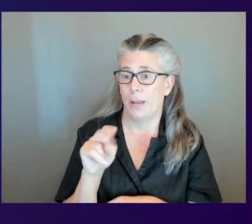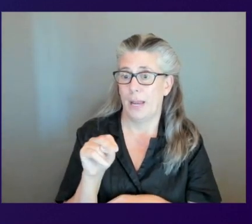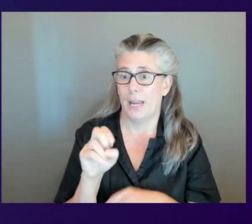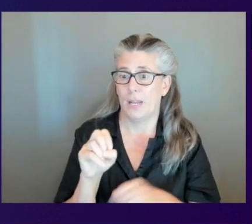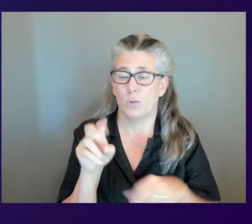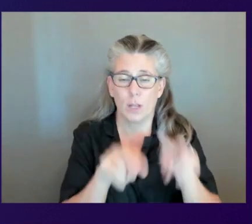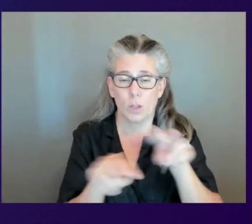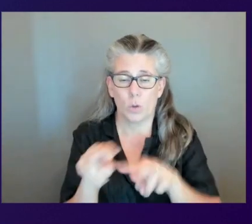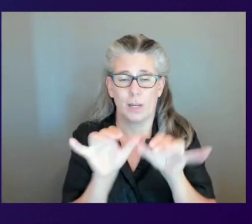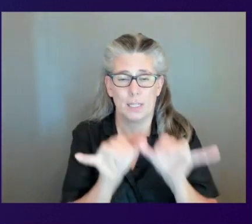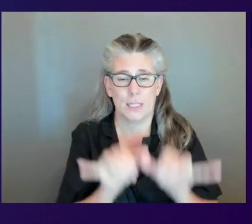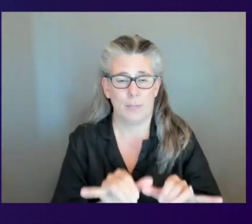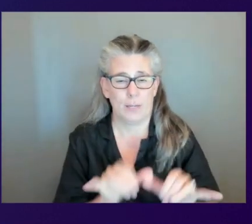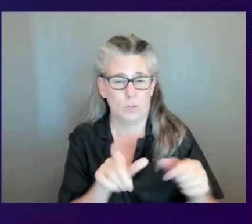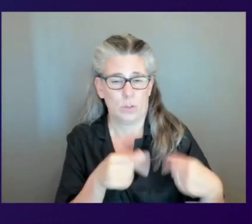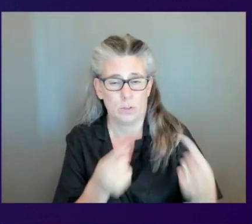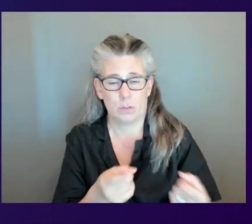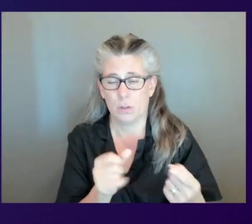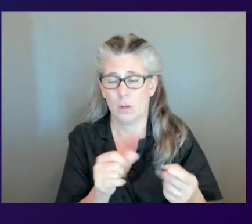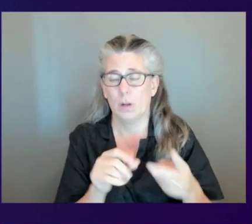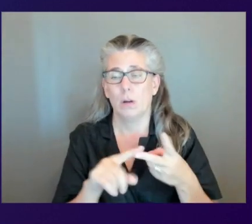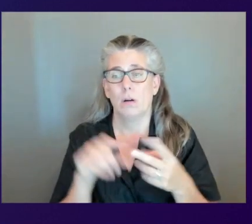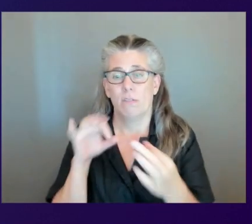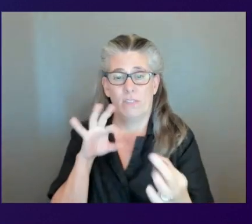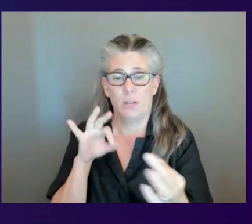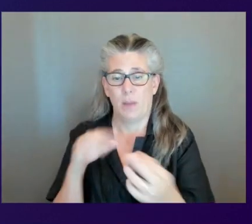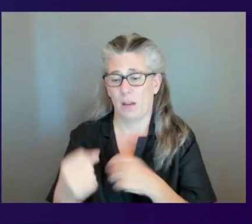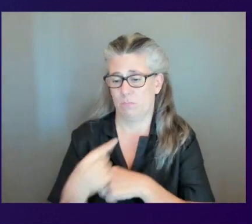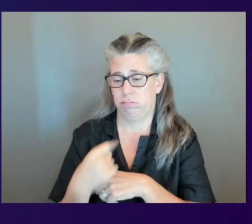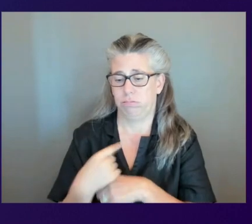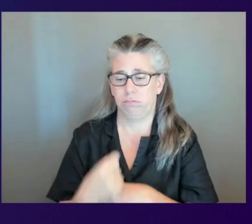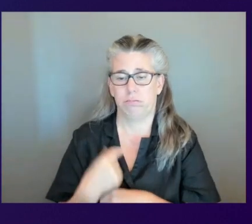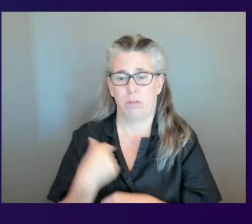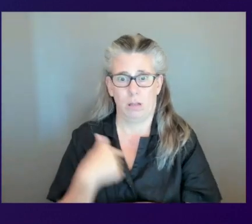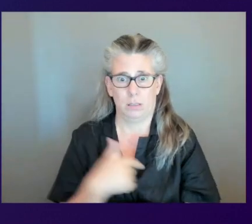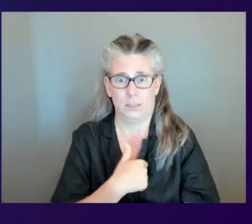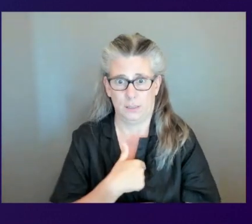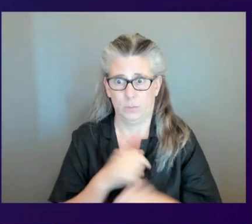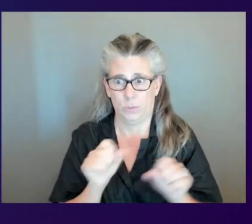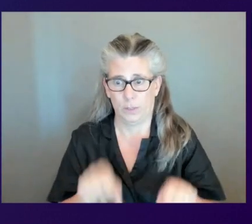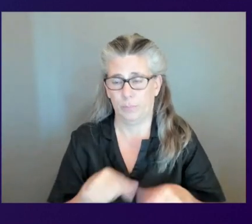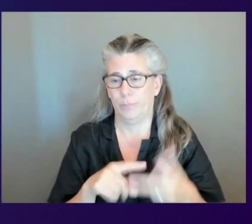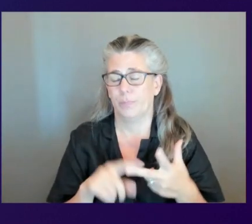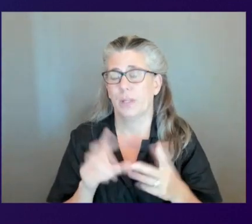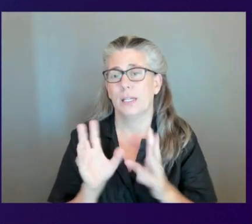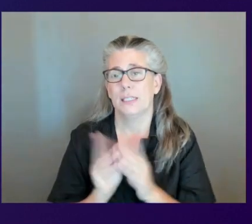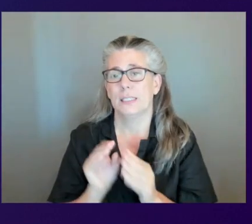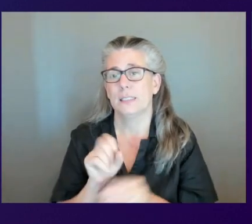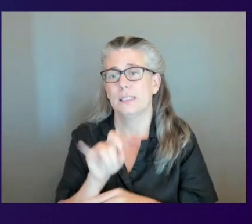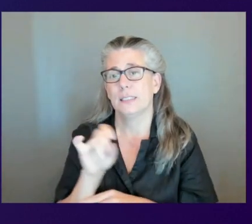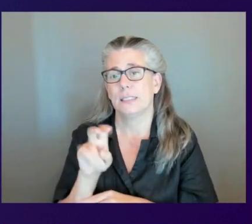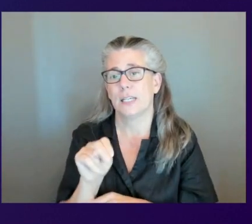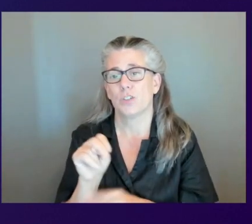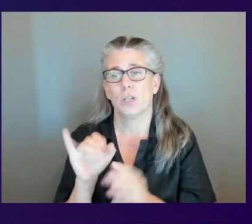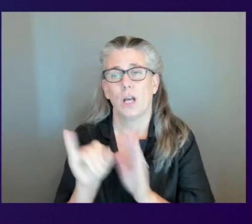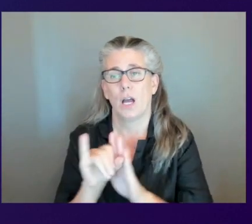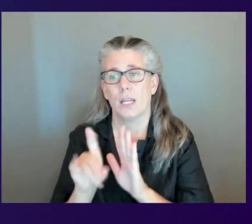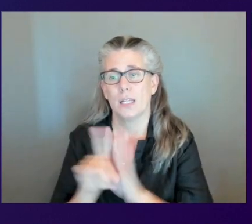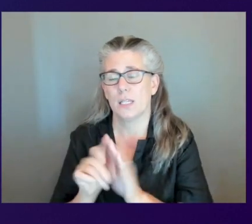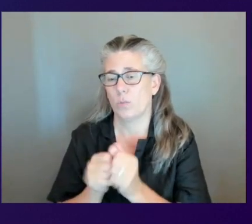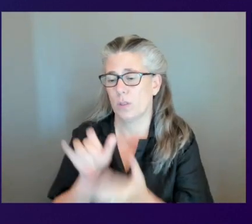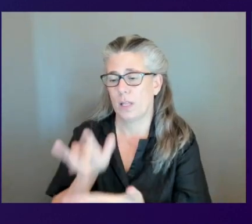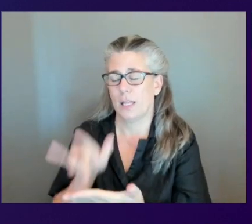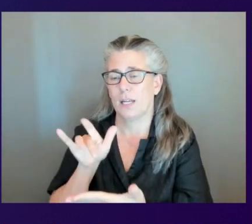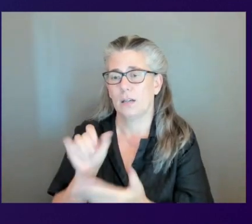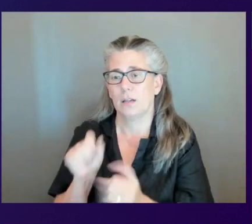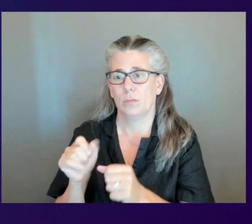metrics. You can send us feedback if you see things you like or don't like. You can also grab the session ID with one click and include it in that mail.